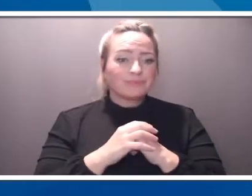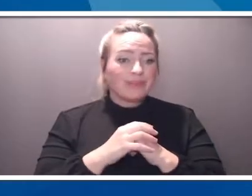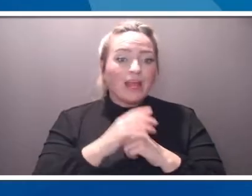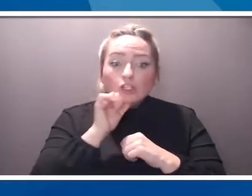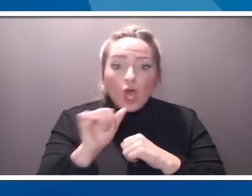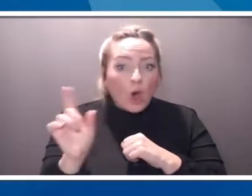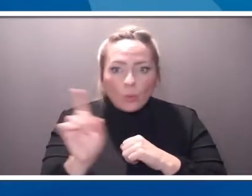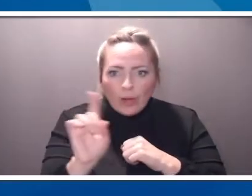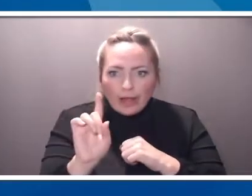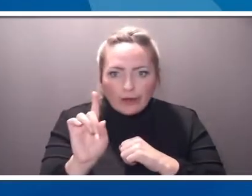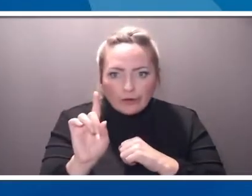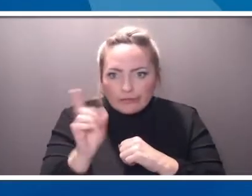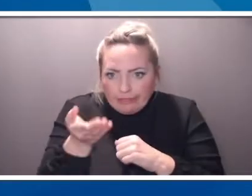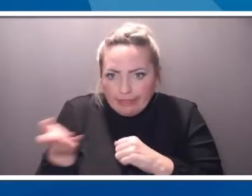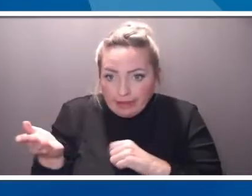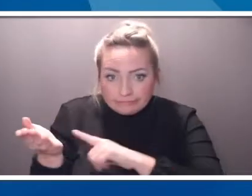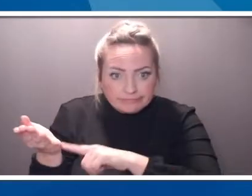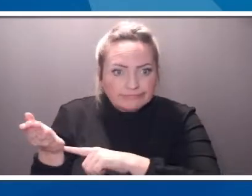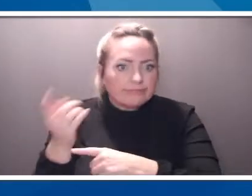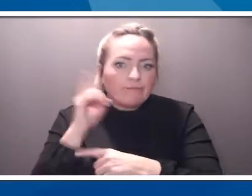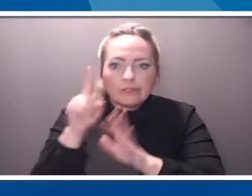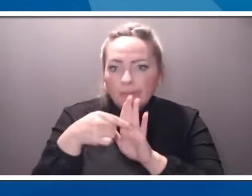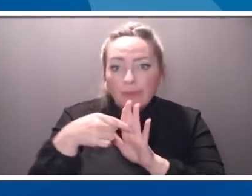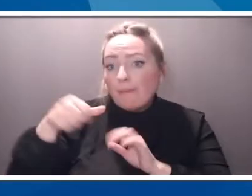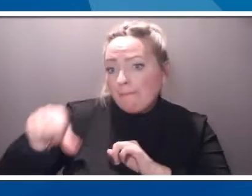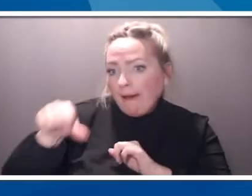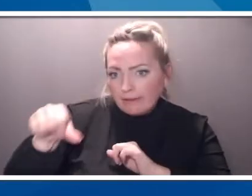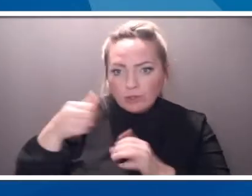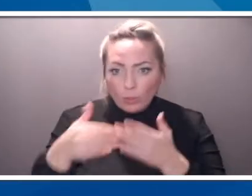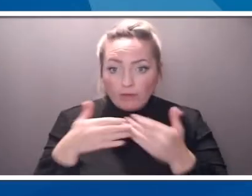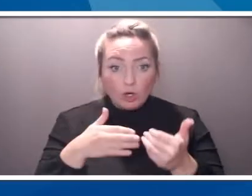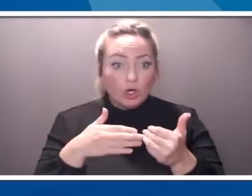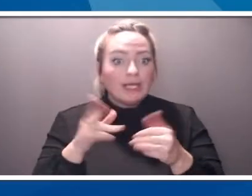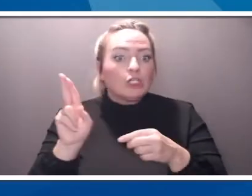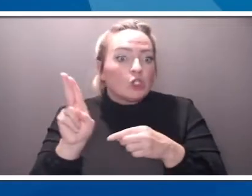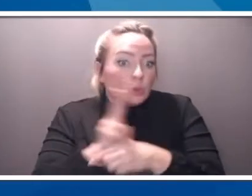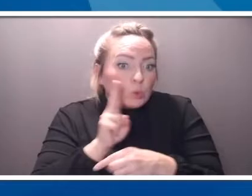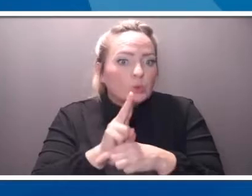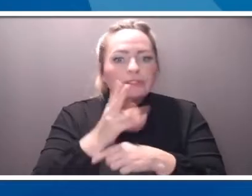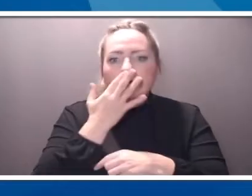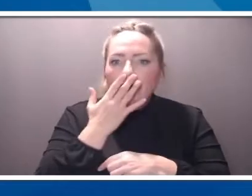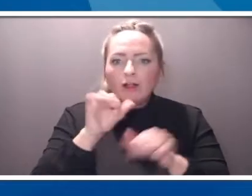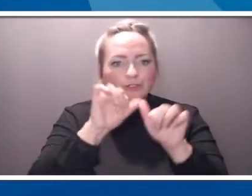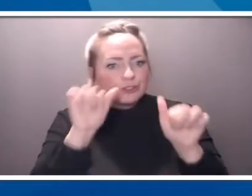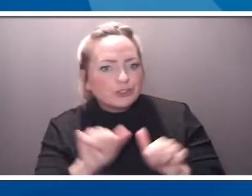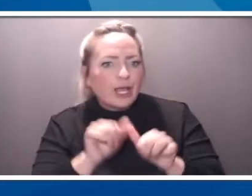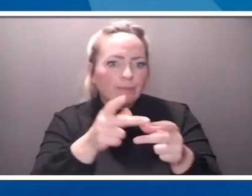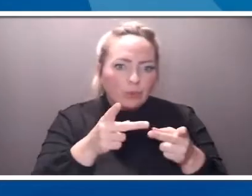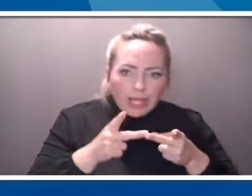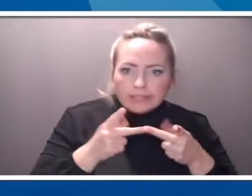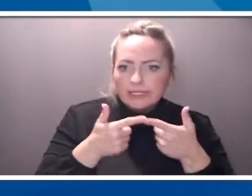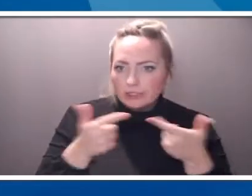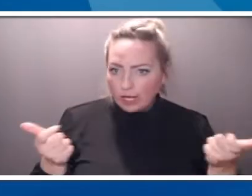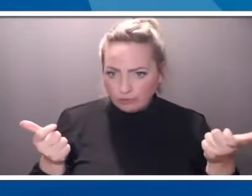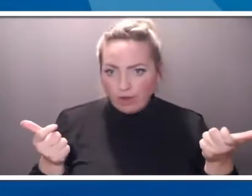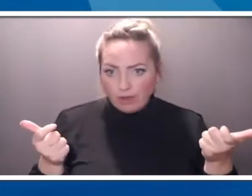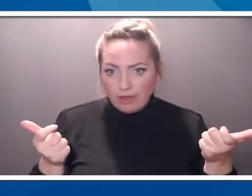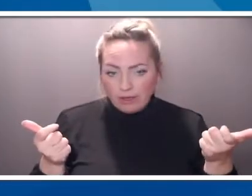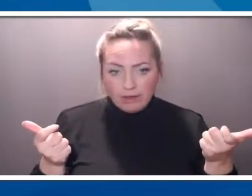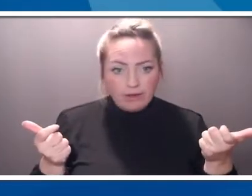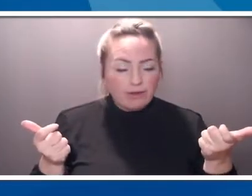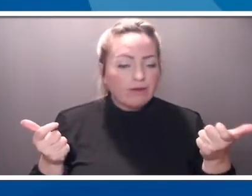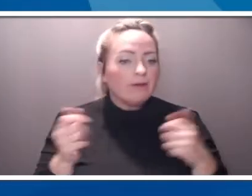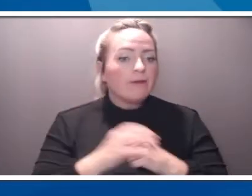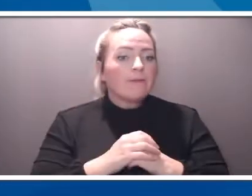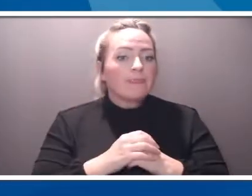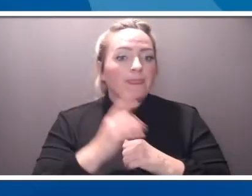instructions themselves, not whether the thing, say the button or whatever, is using color, shape,